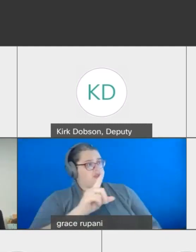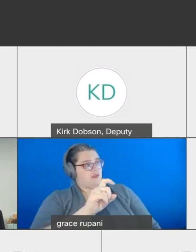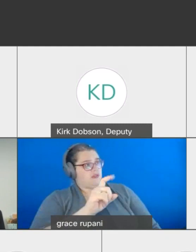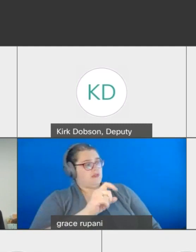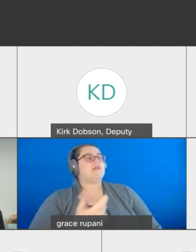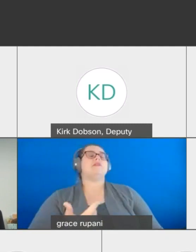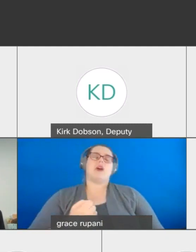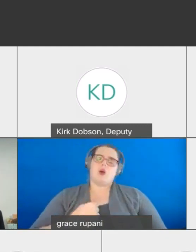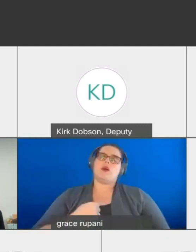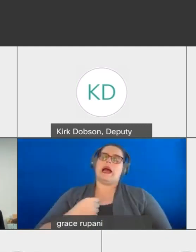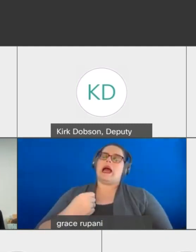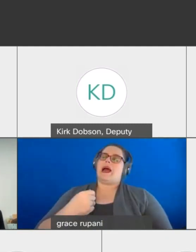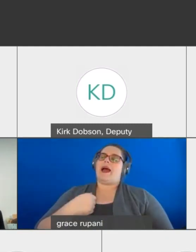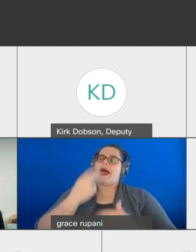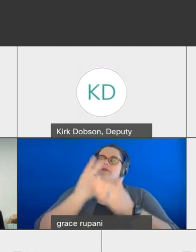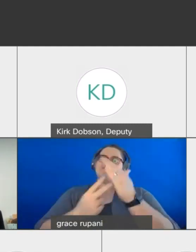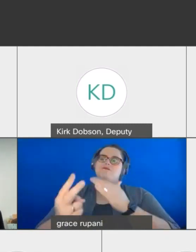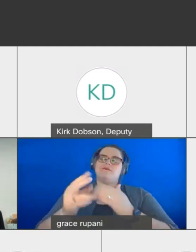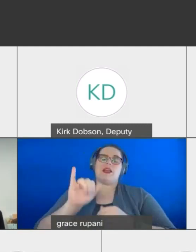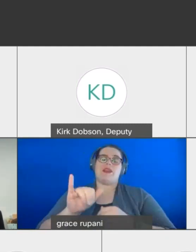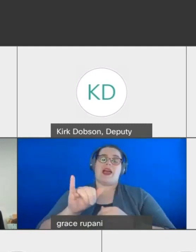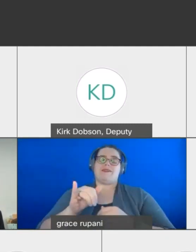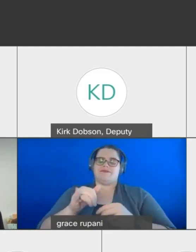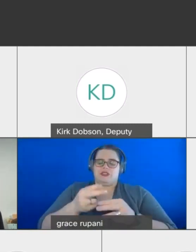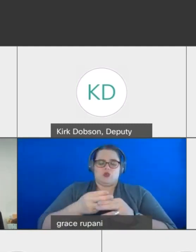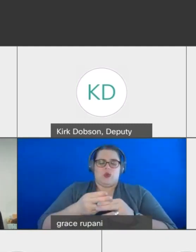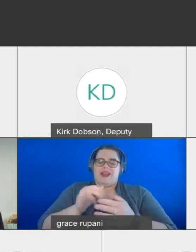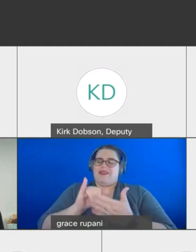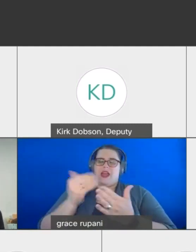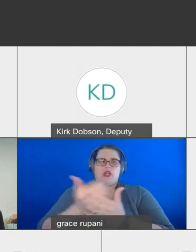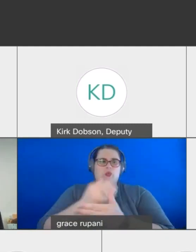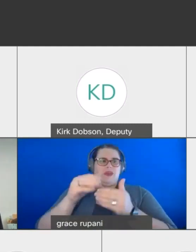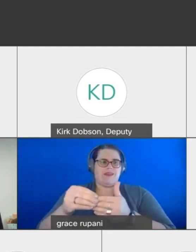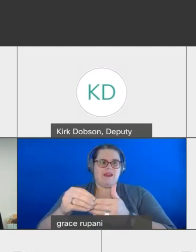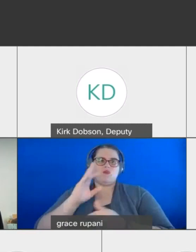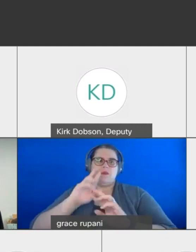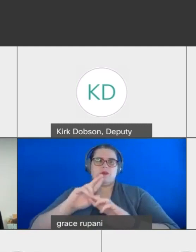addressed in the guidance that will be issued very shortly by DC Health.